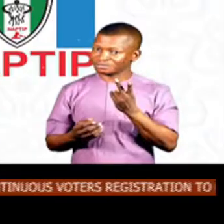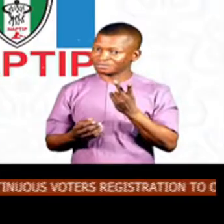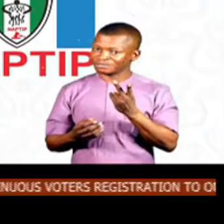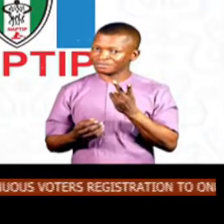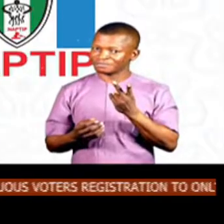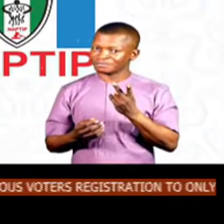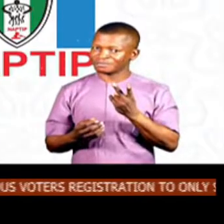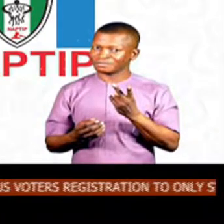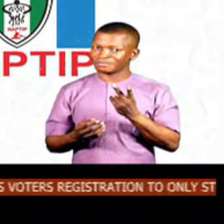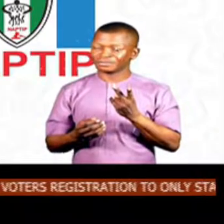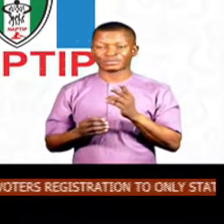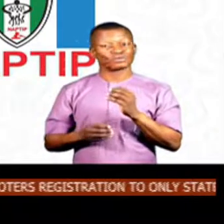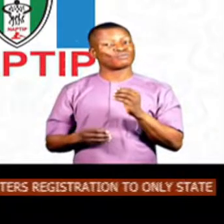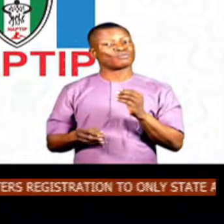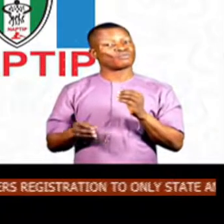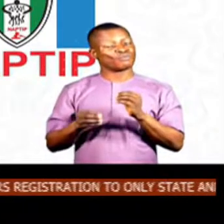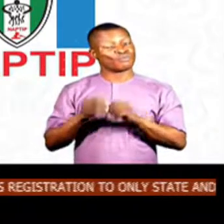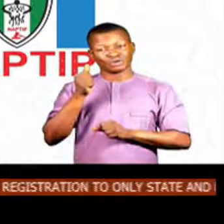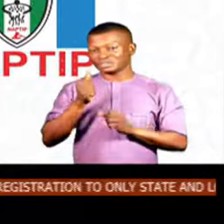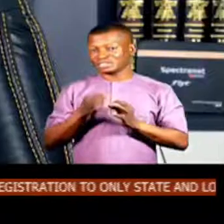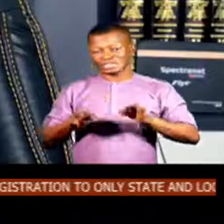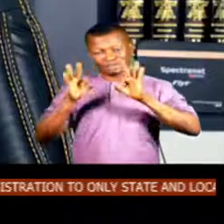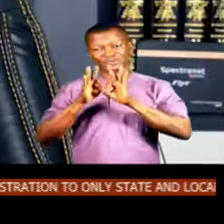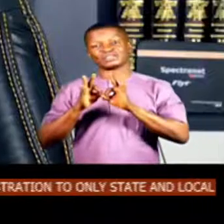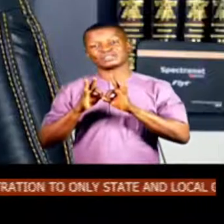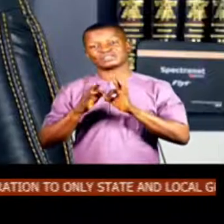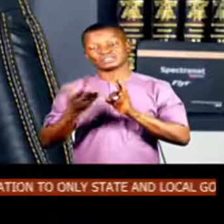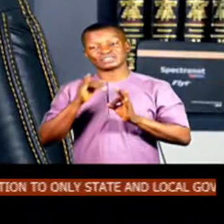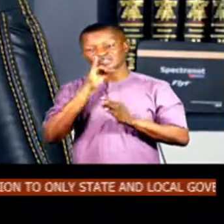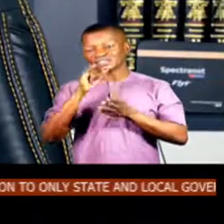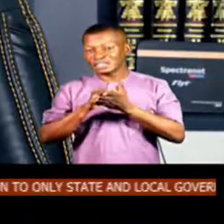fine. But the most important thing